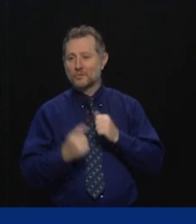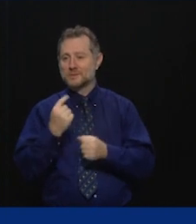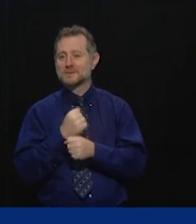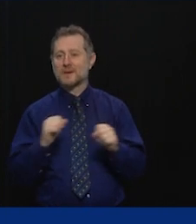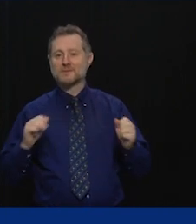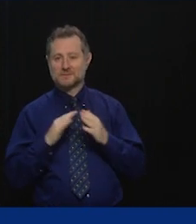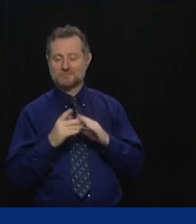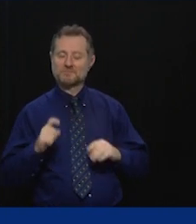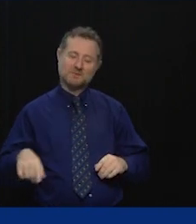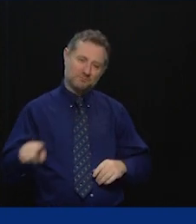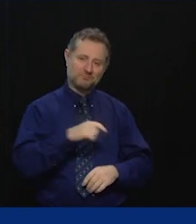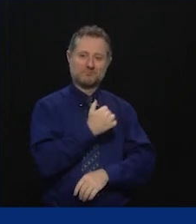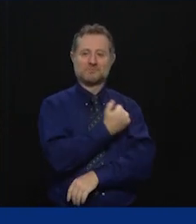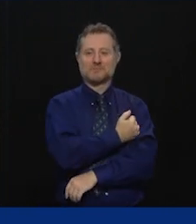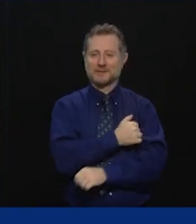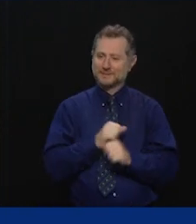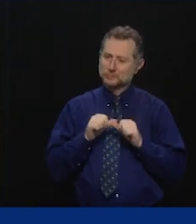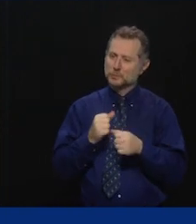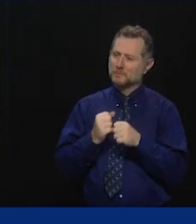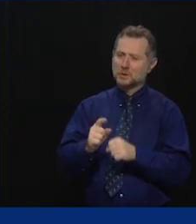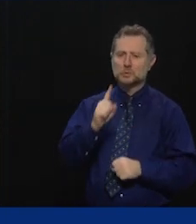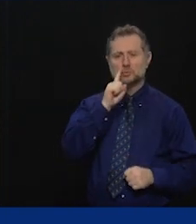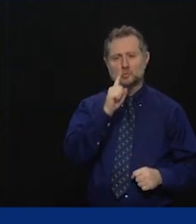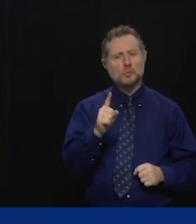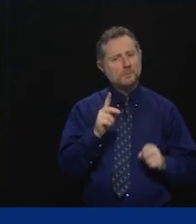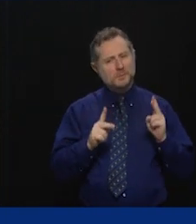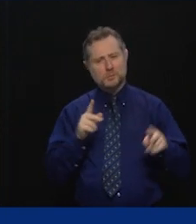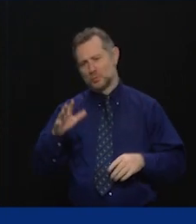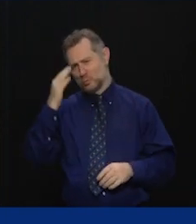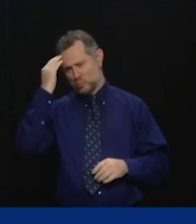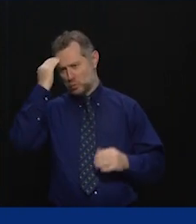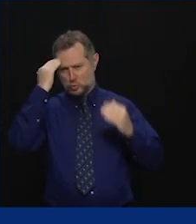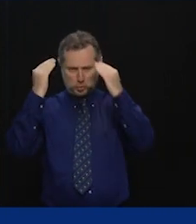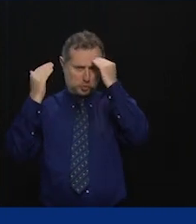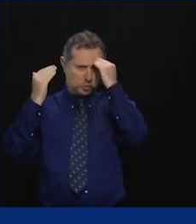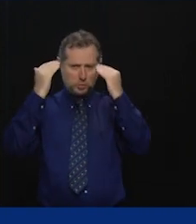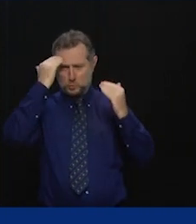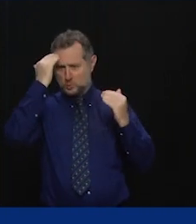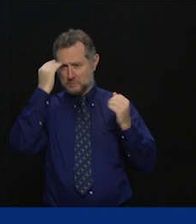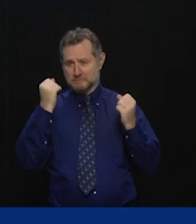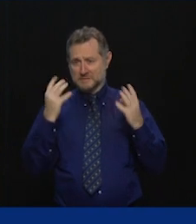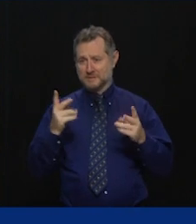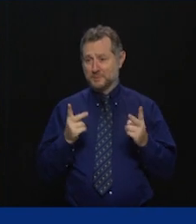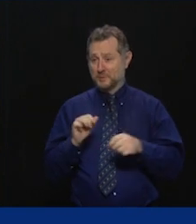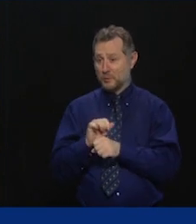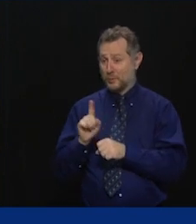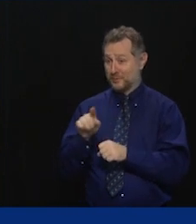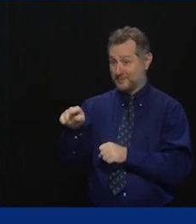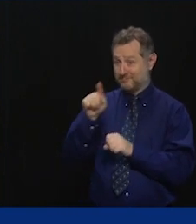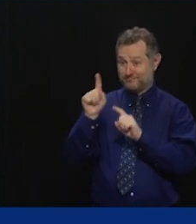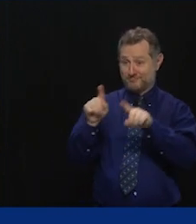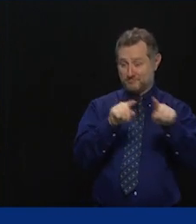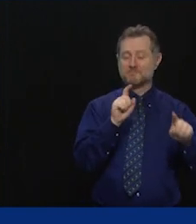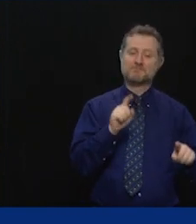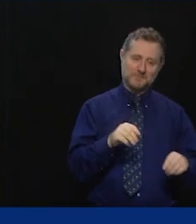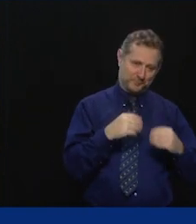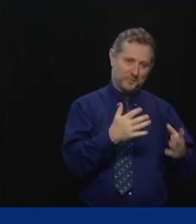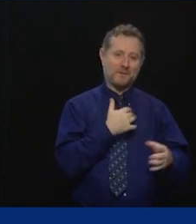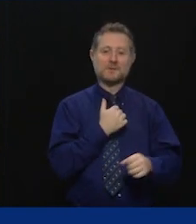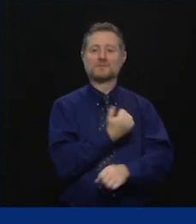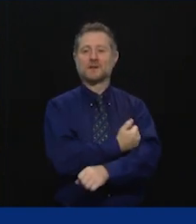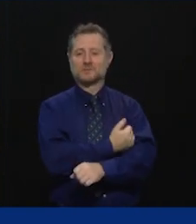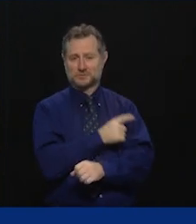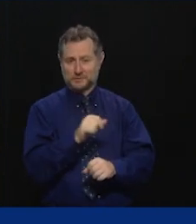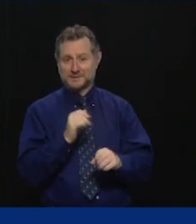we are continuing to make sure people are aware of all the places. A lot of workplaces are offering vaccinations so we can increase these numbers and